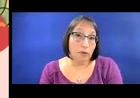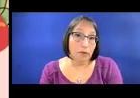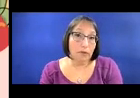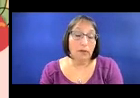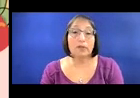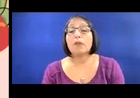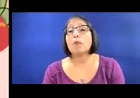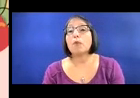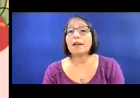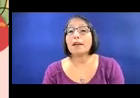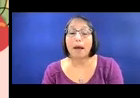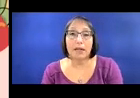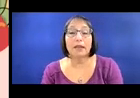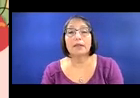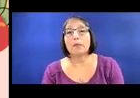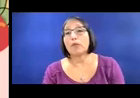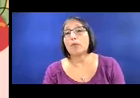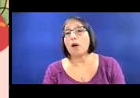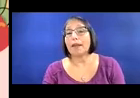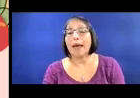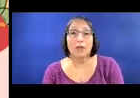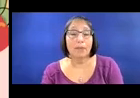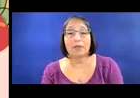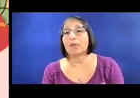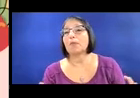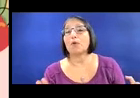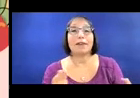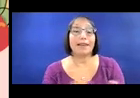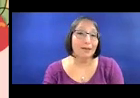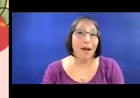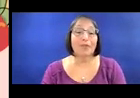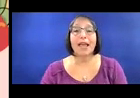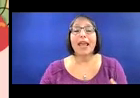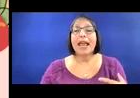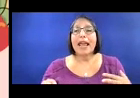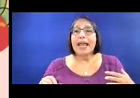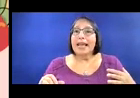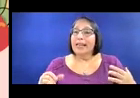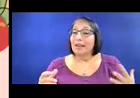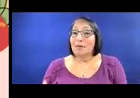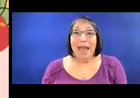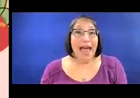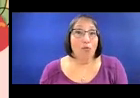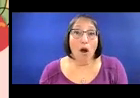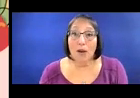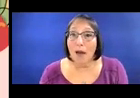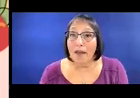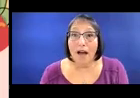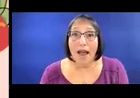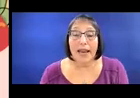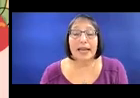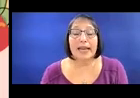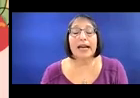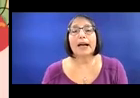phones, some of them were on tablets, some of them were on laptops, some of them were on desktops, some of them had wonky Wi